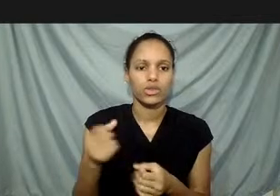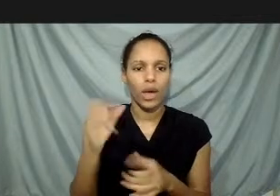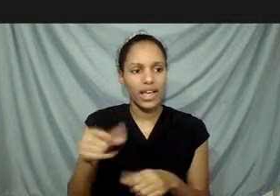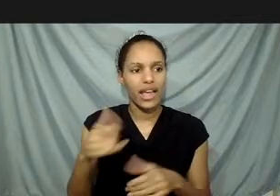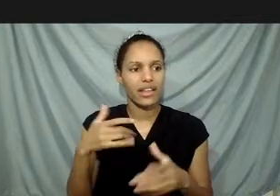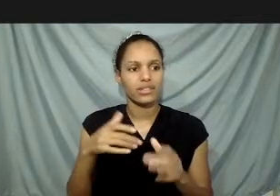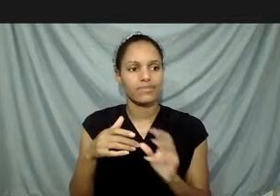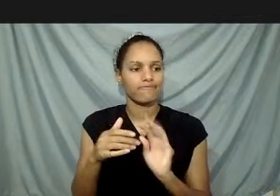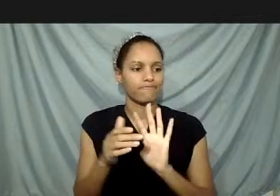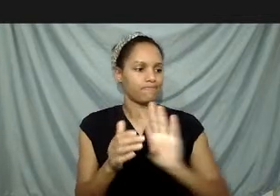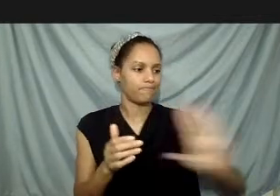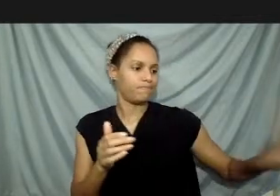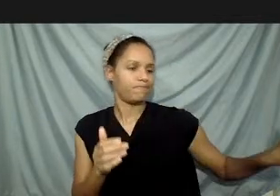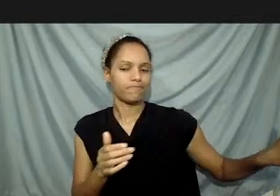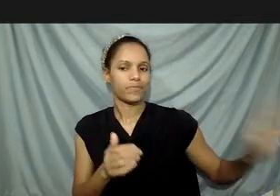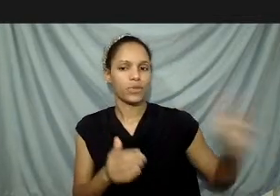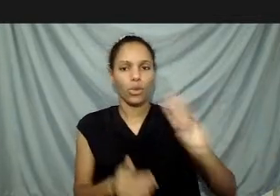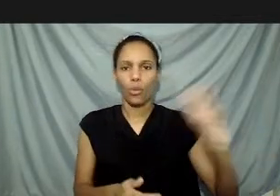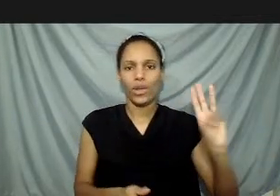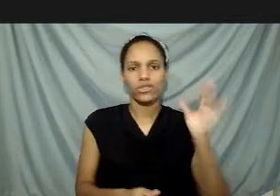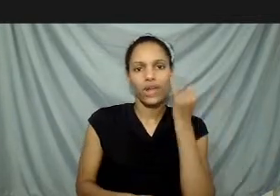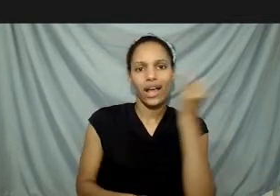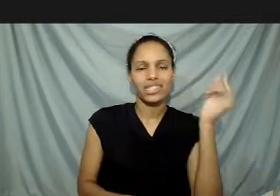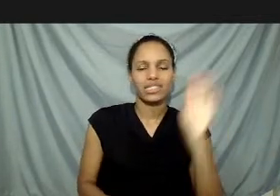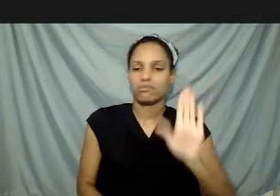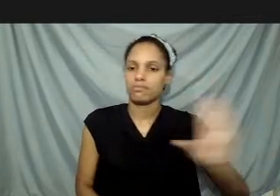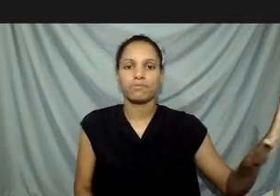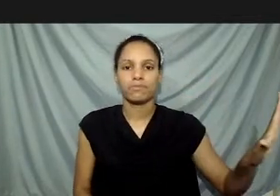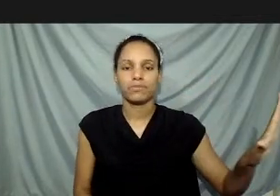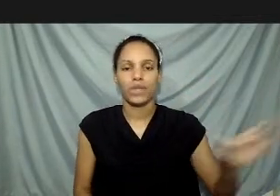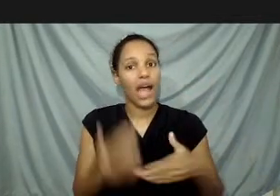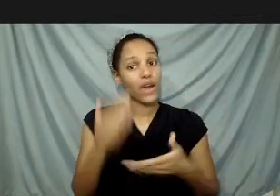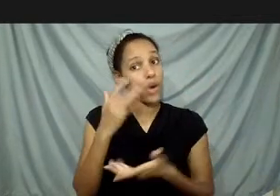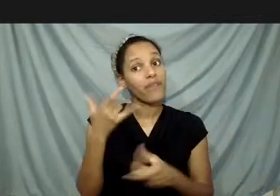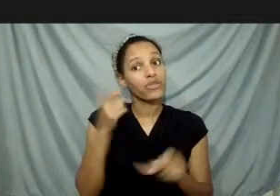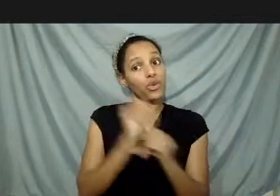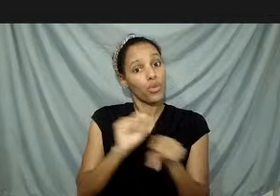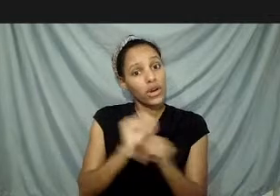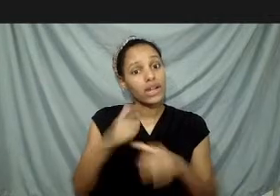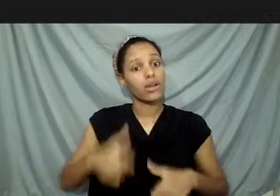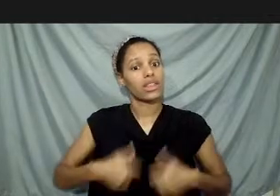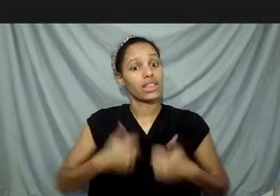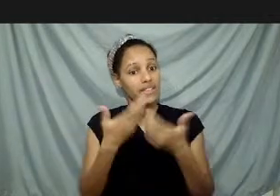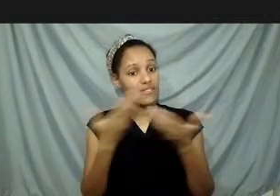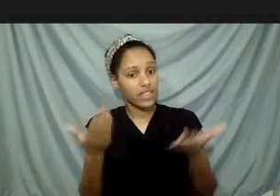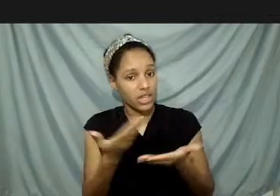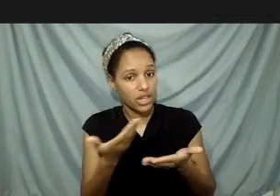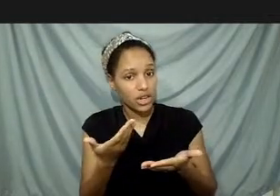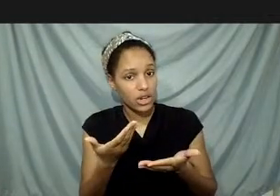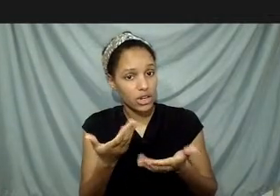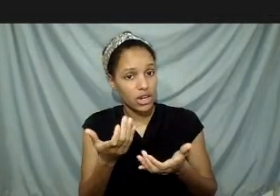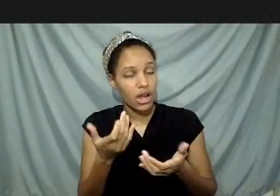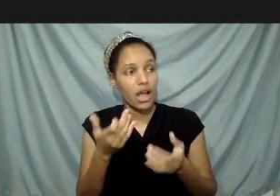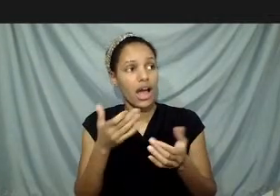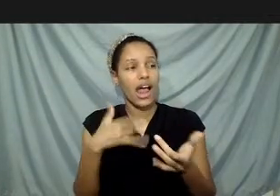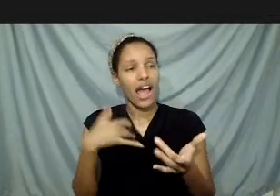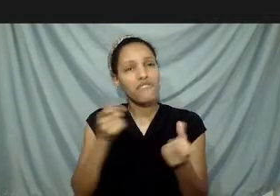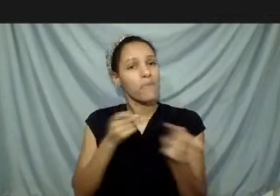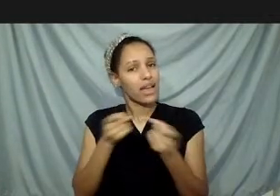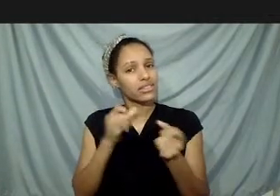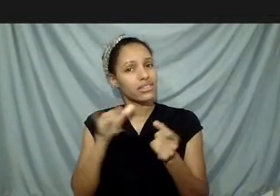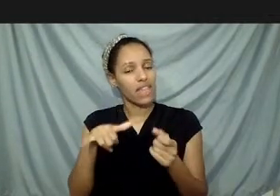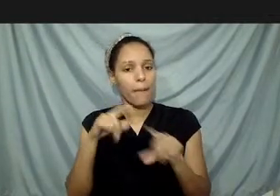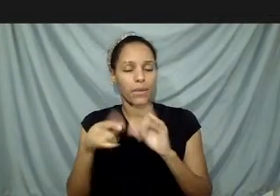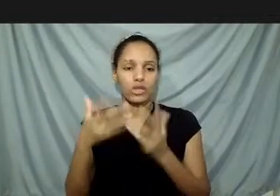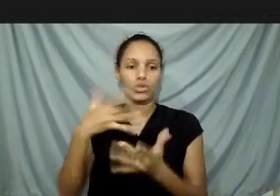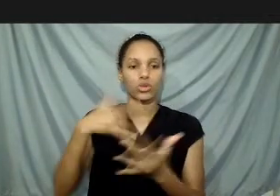confine. Okay, I know that I have to work here and live here, so I know how to. I've worked to navigate that. But my